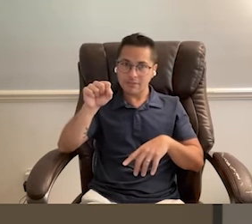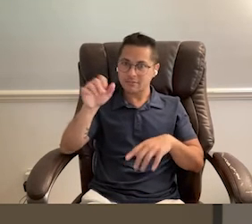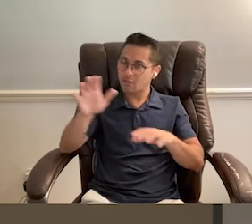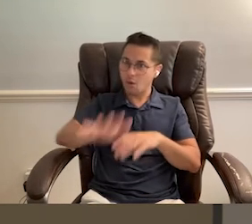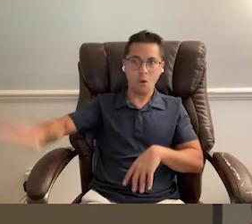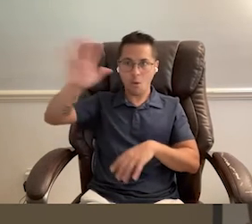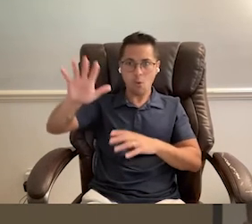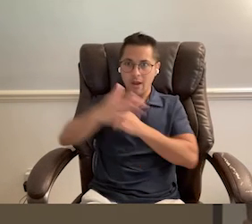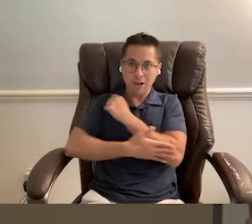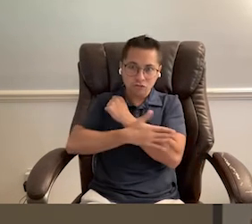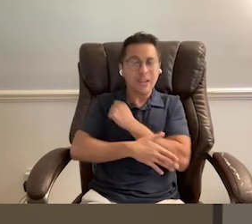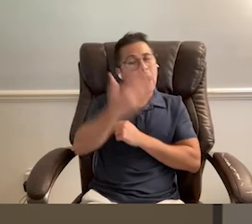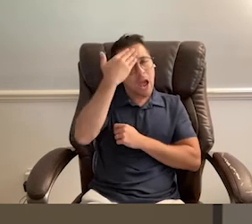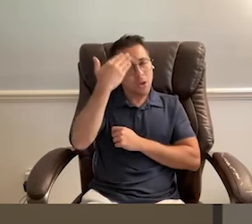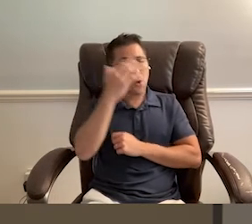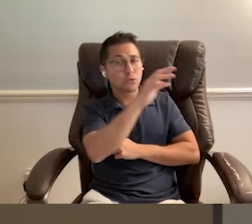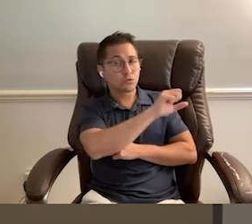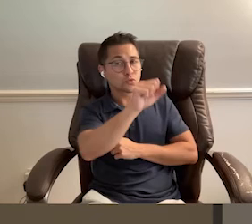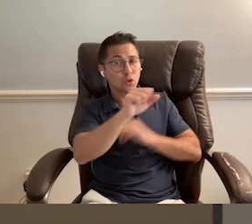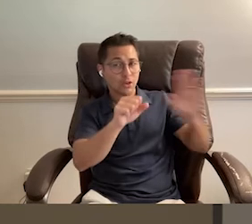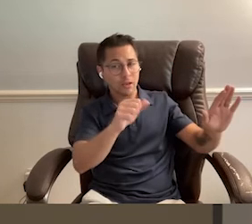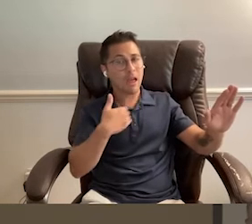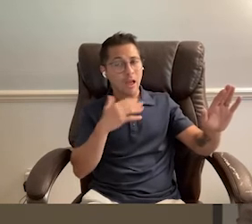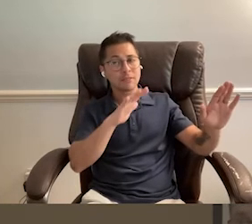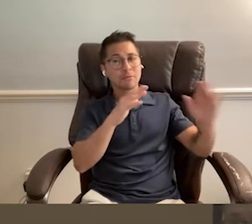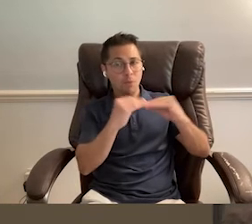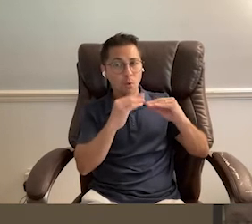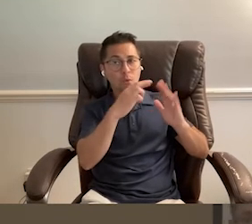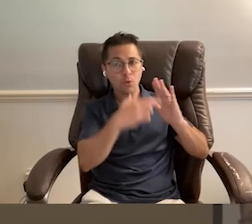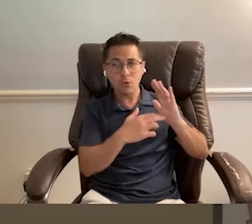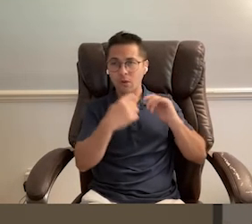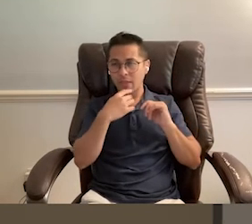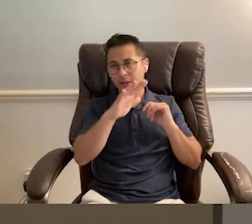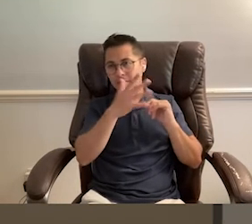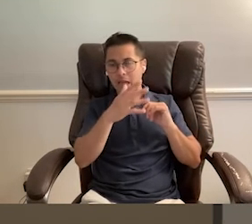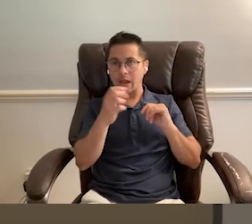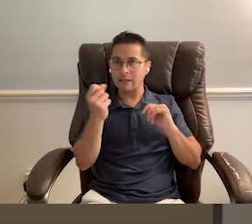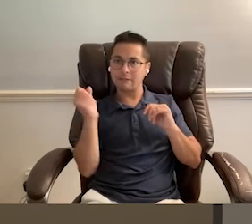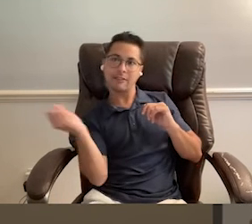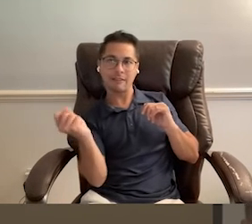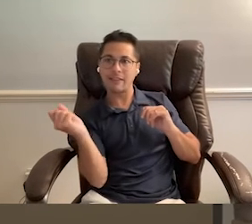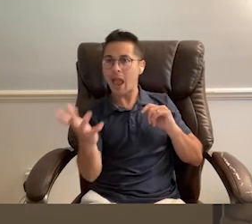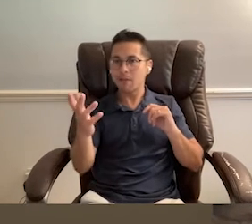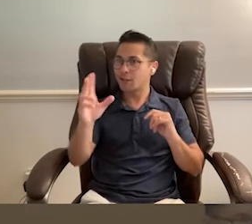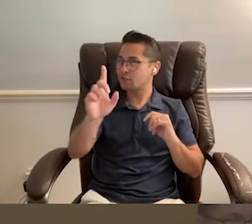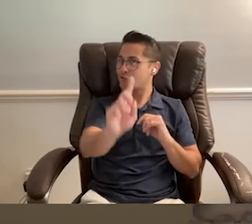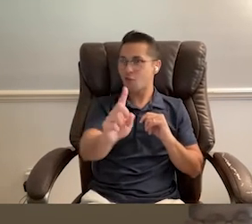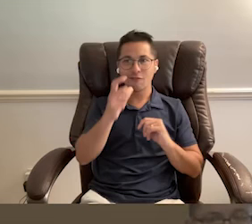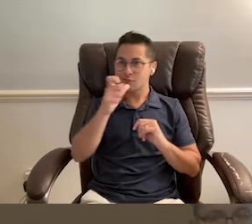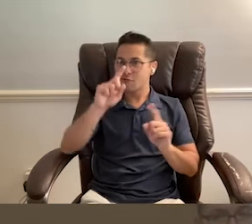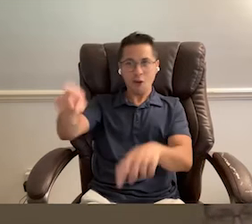has some additional rules. They very much say gambling is a no-no, so don't go to the Hard Rock with your ABLE